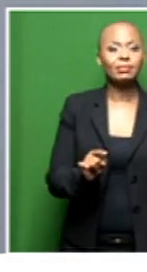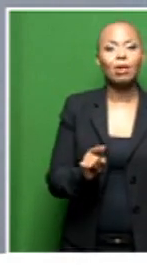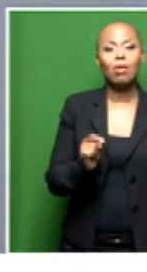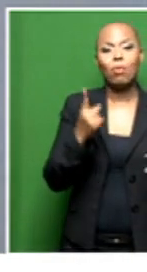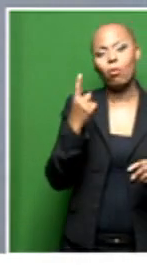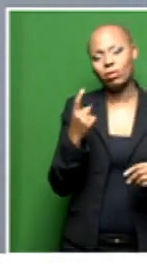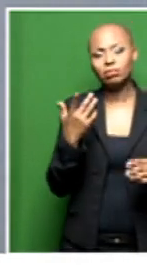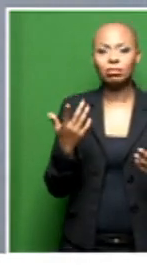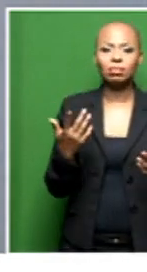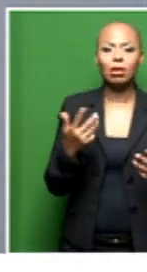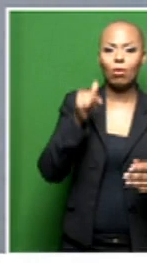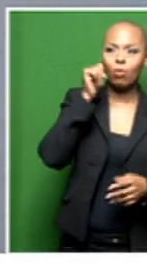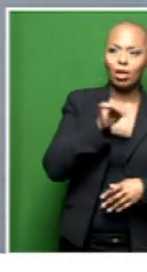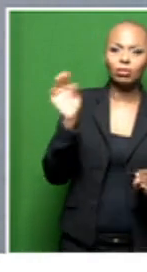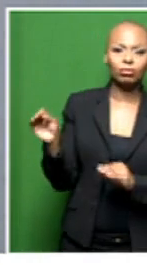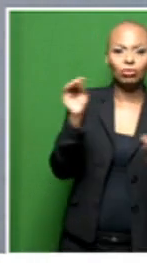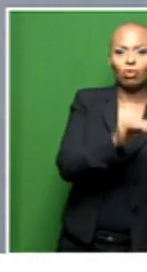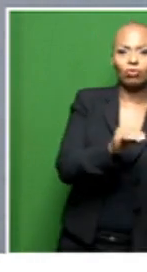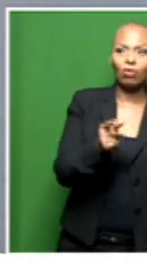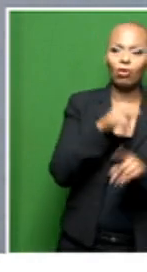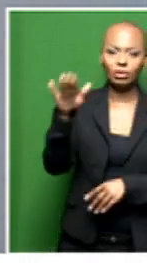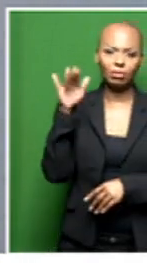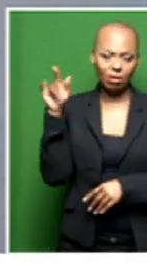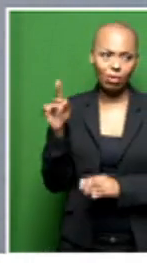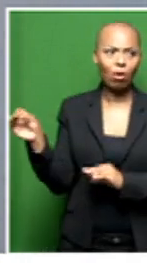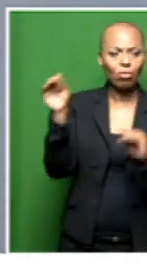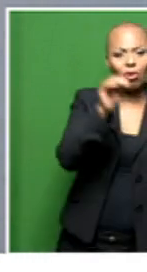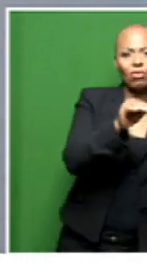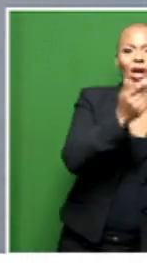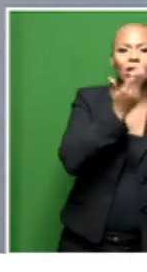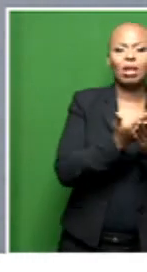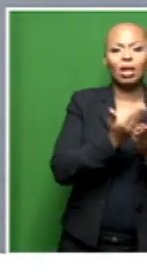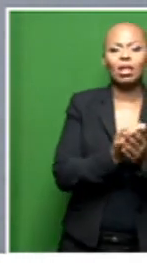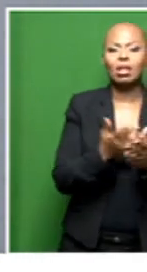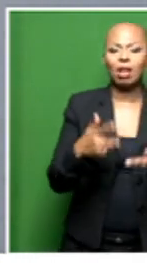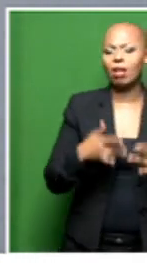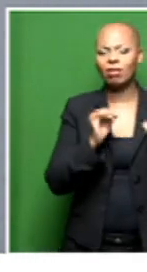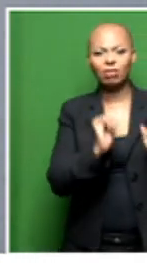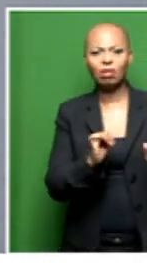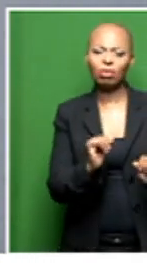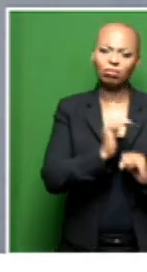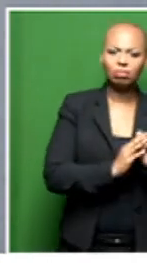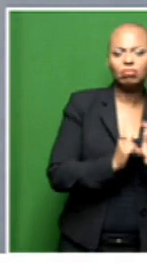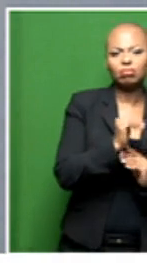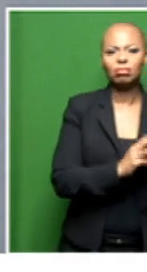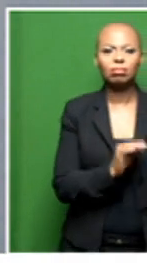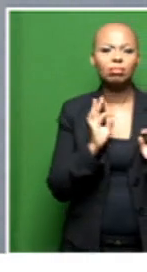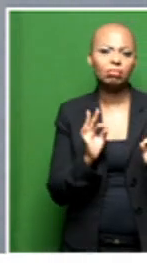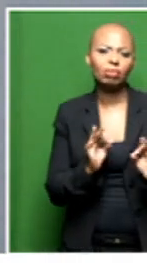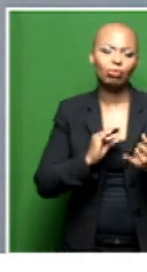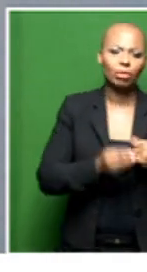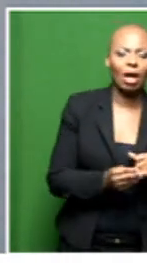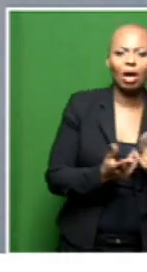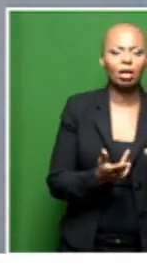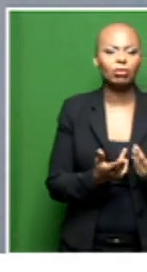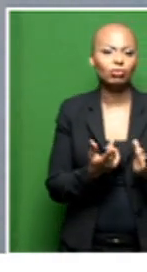once they move off their farm in Zimbabwe, they're able to rebuild their lives in a